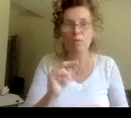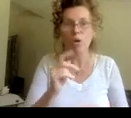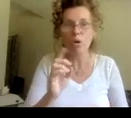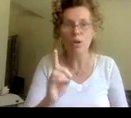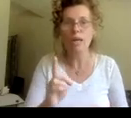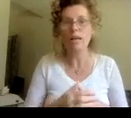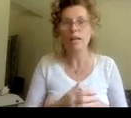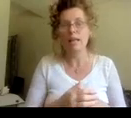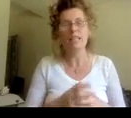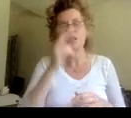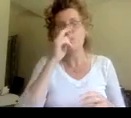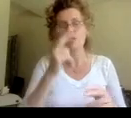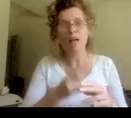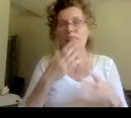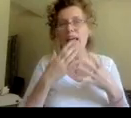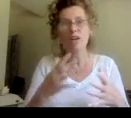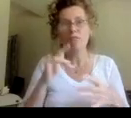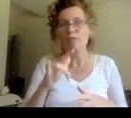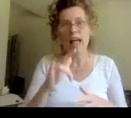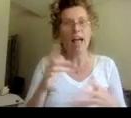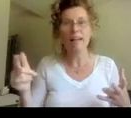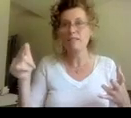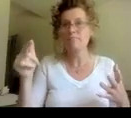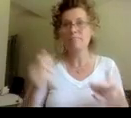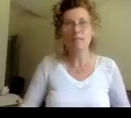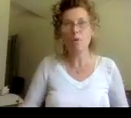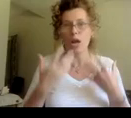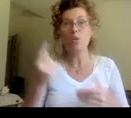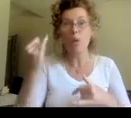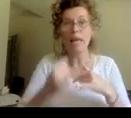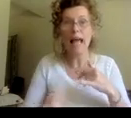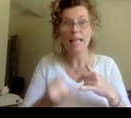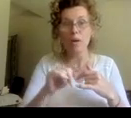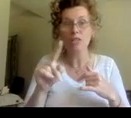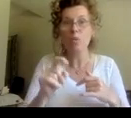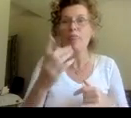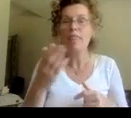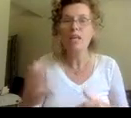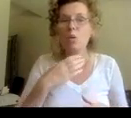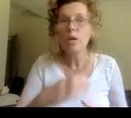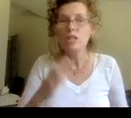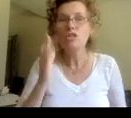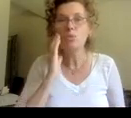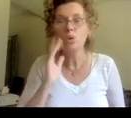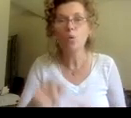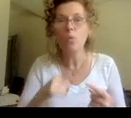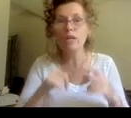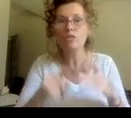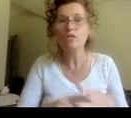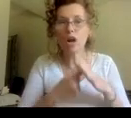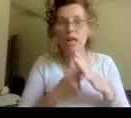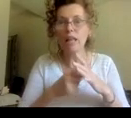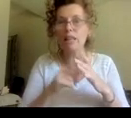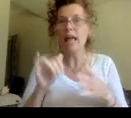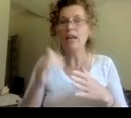fun. And I just want to say thank you for flying all this way to being such an inspiration. One last question. What's one thing you wish you knew when you started